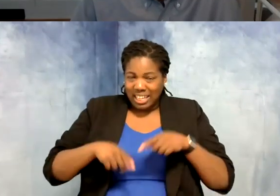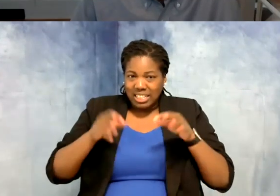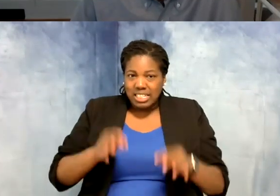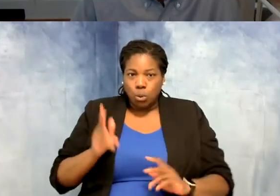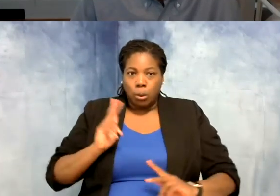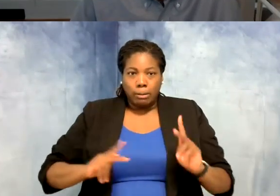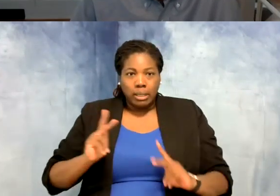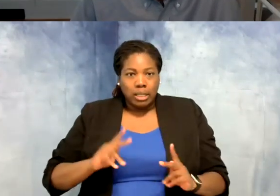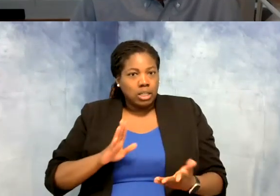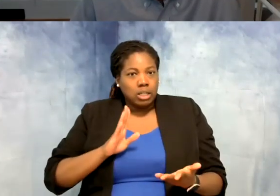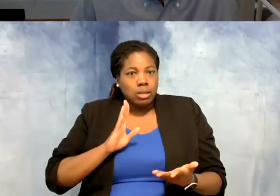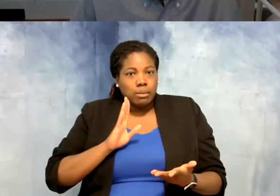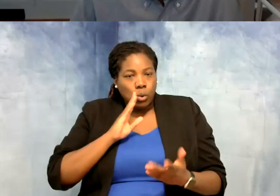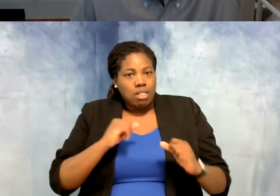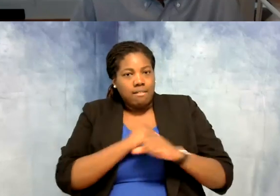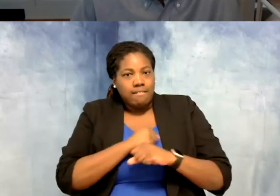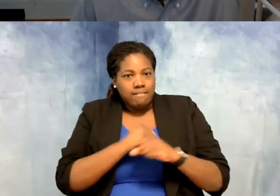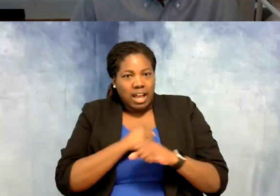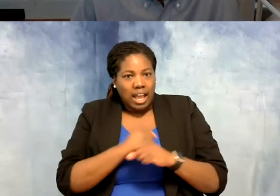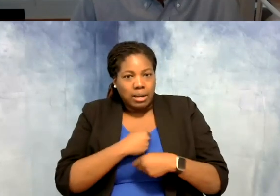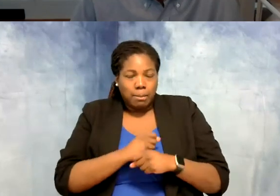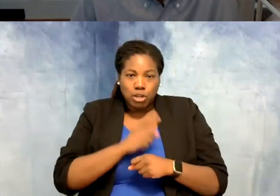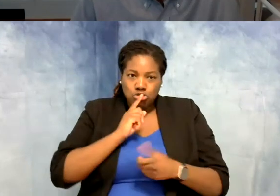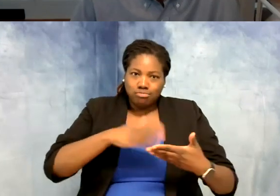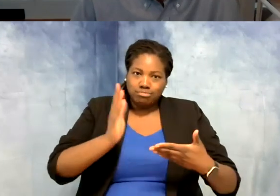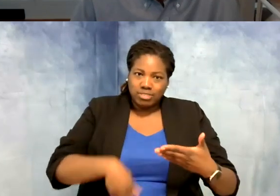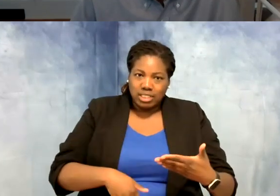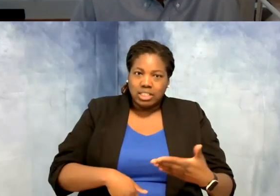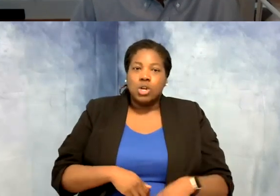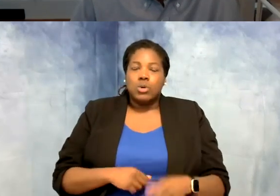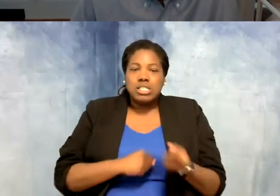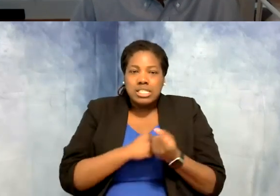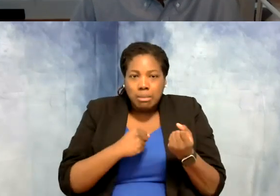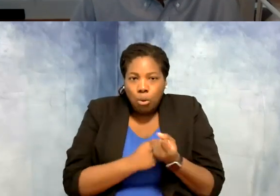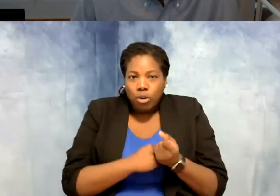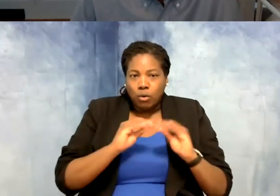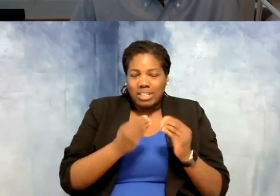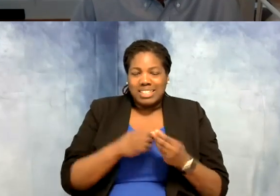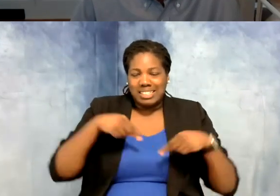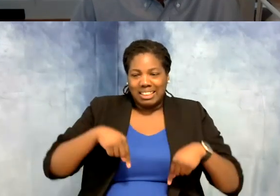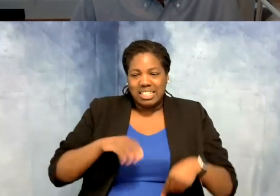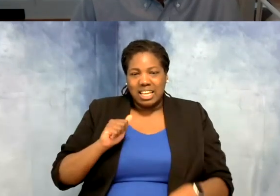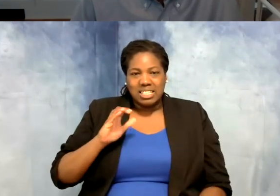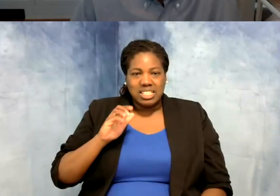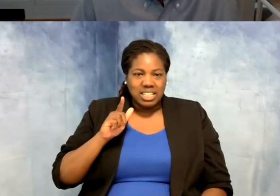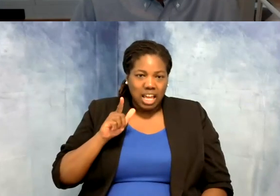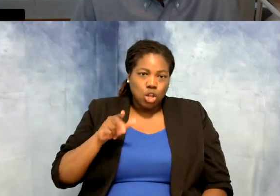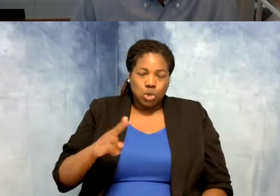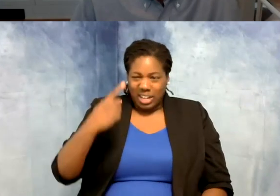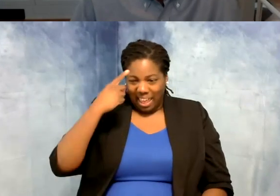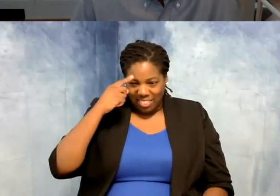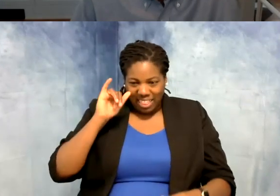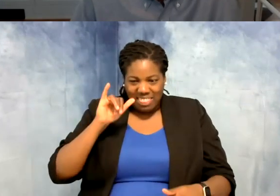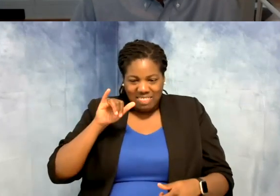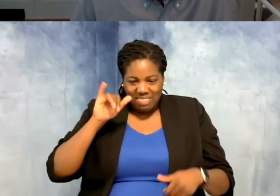would be people who would do it and get it done, of course, with the aid of organizations like the ACLU. And I think that that is where we are today. And I